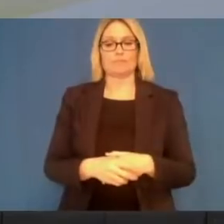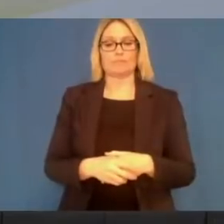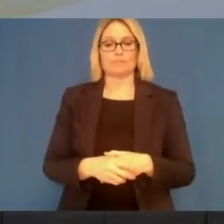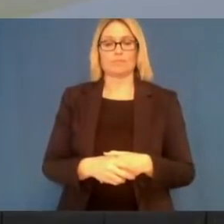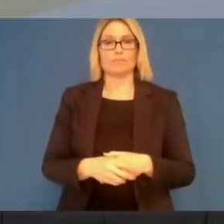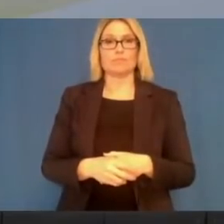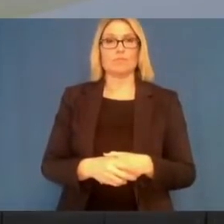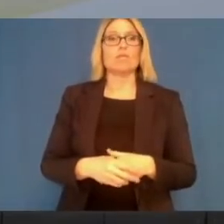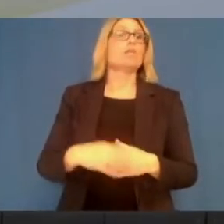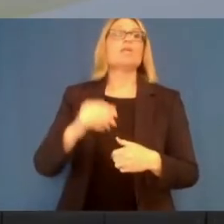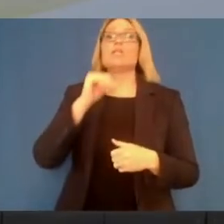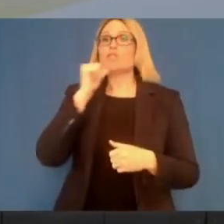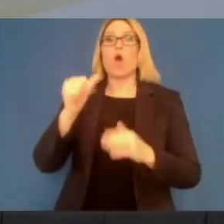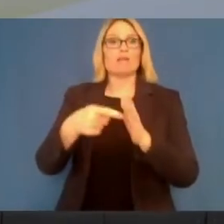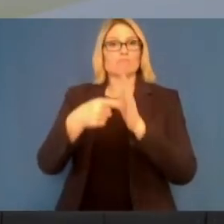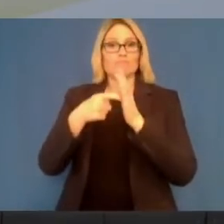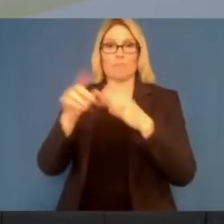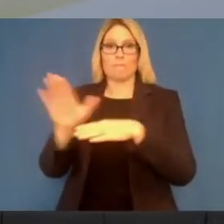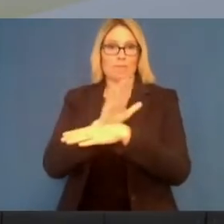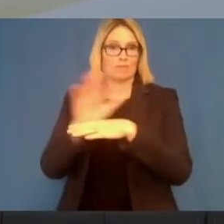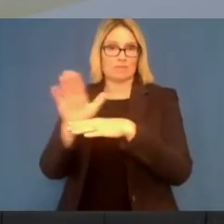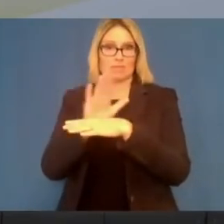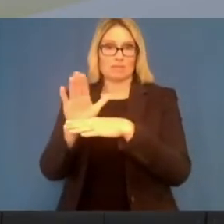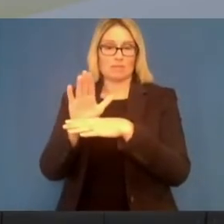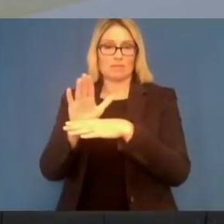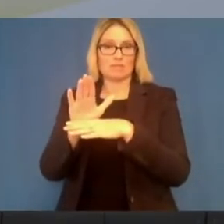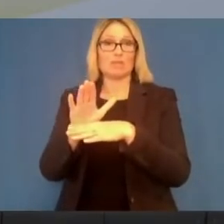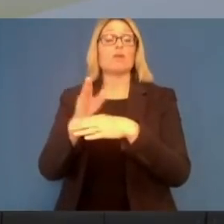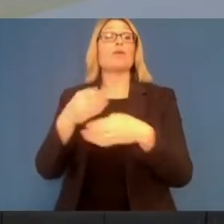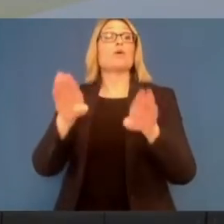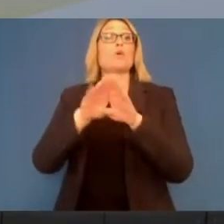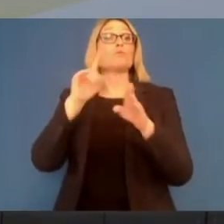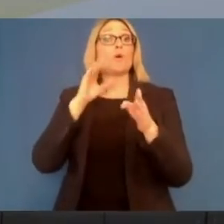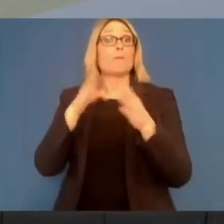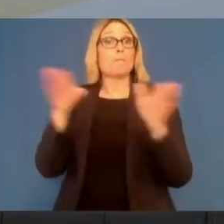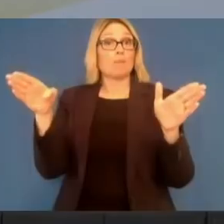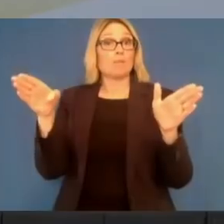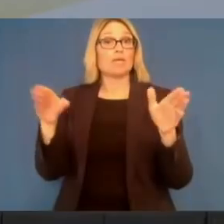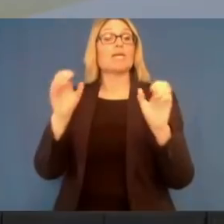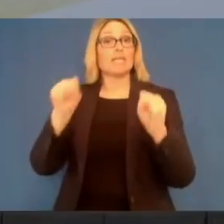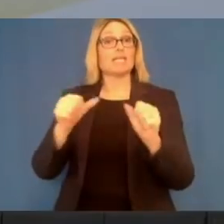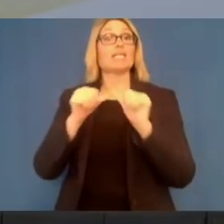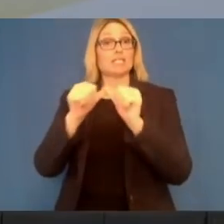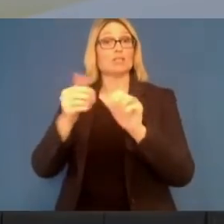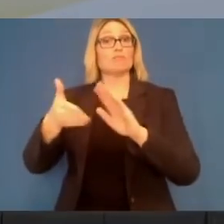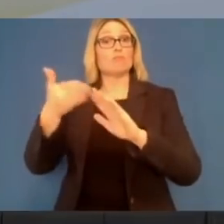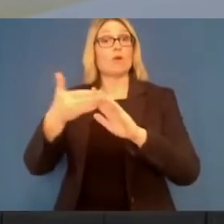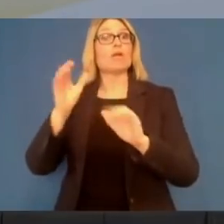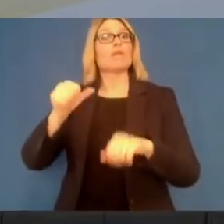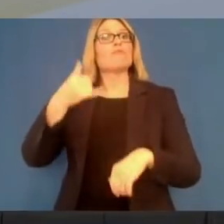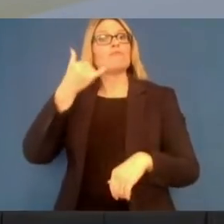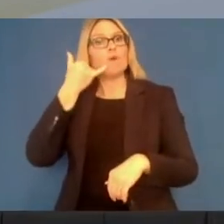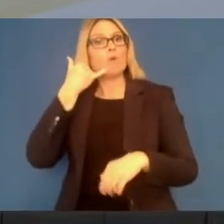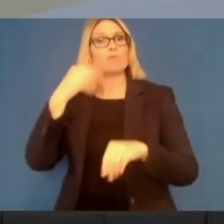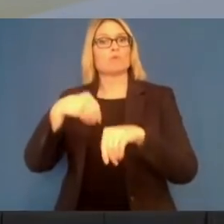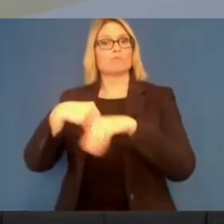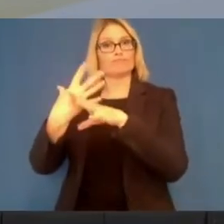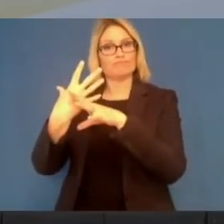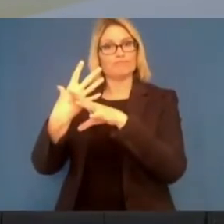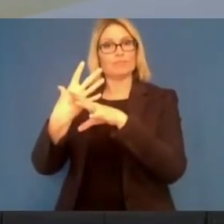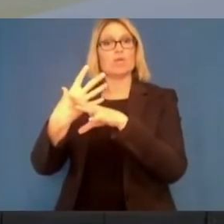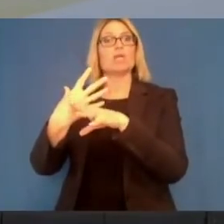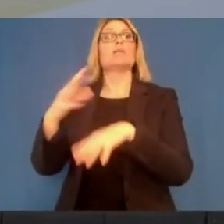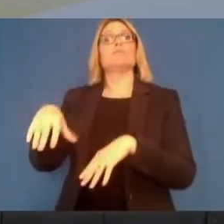Non-essential businesses, services, and organizations that are closed to the public may continue to operate by phone, virtual services, delivery, or